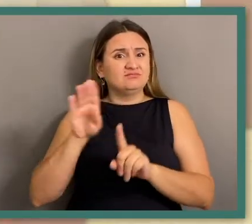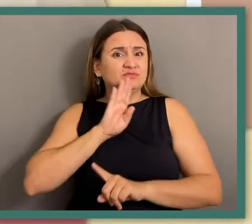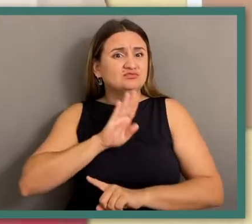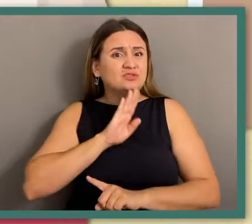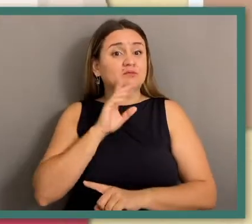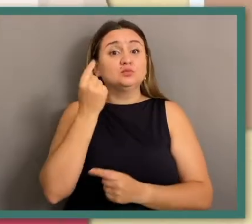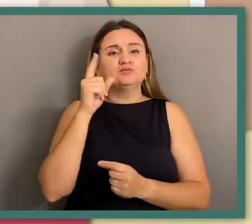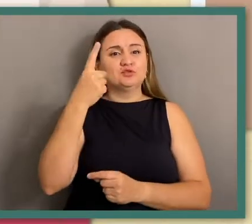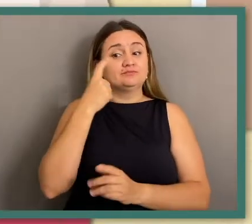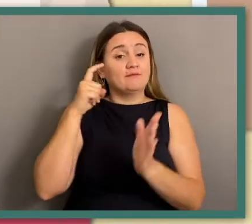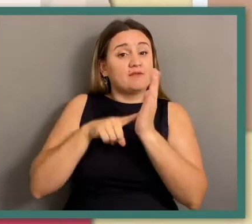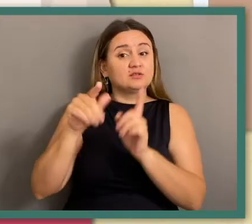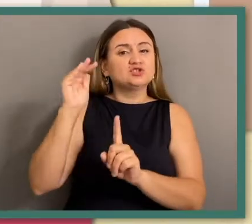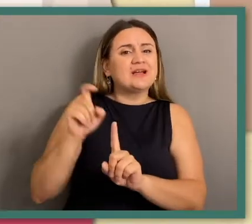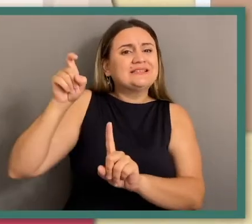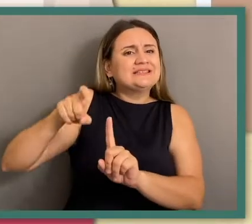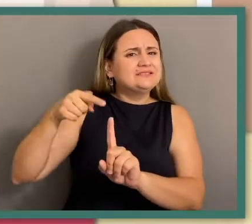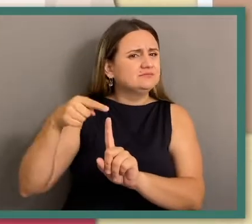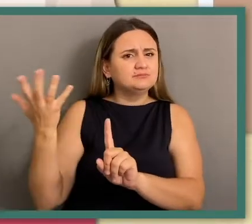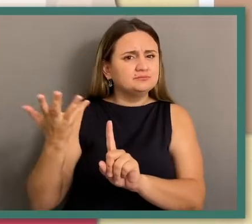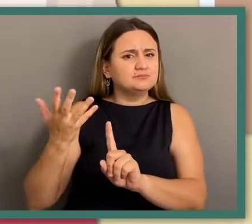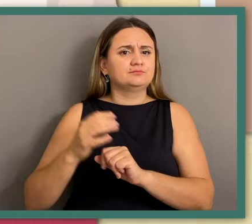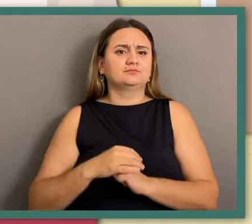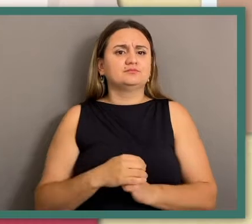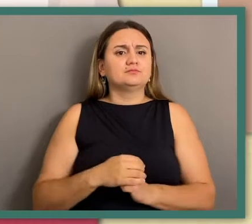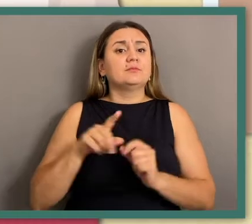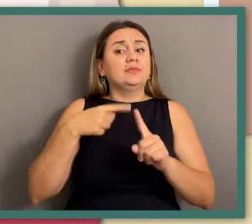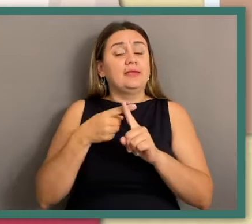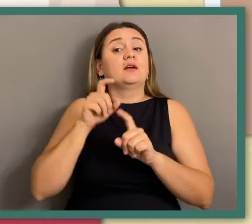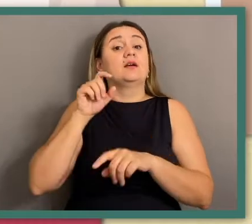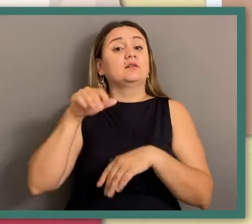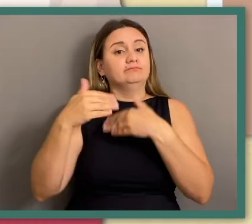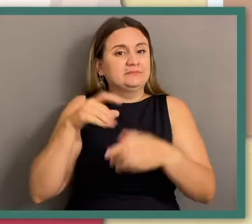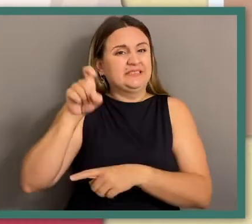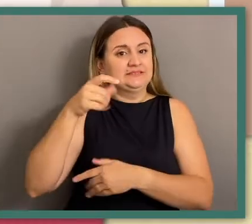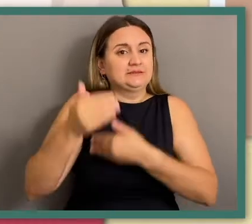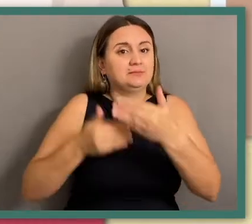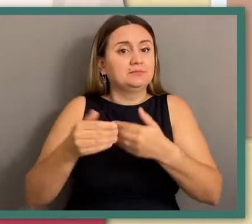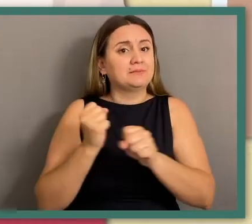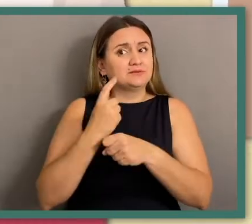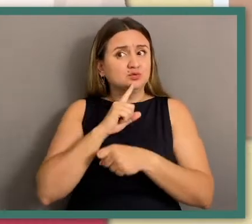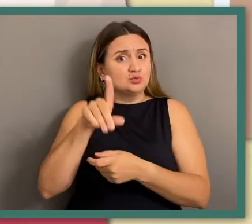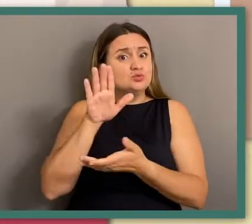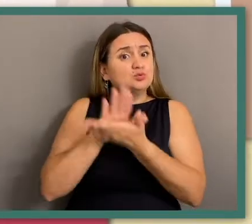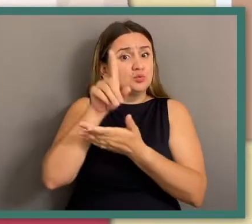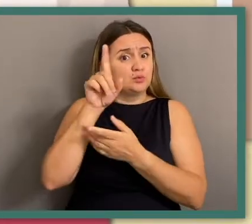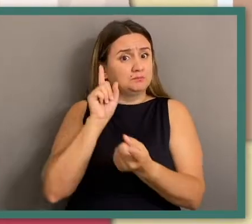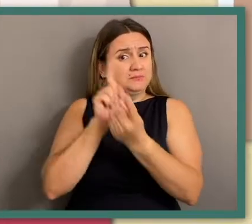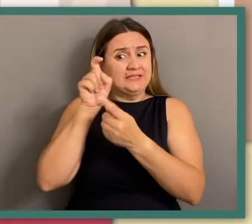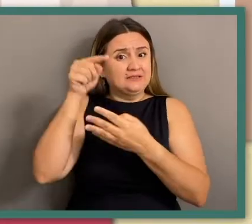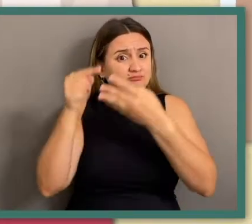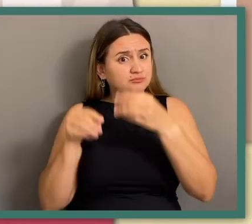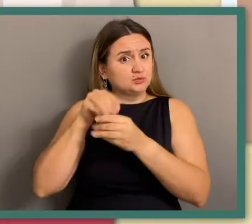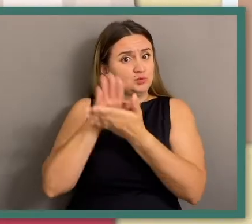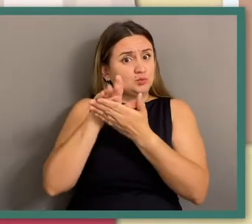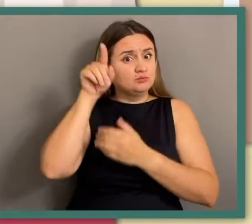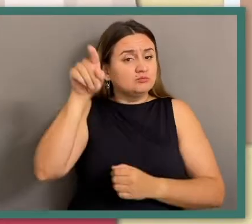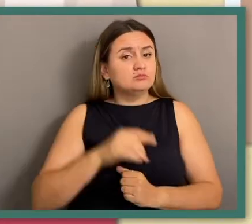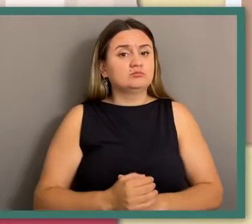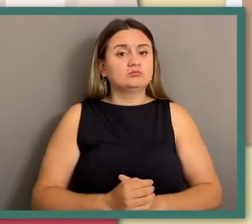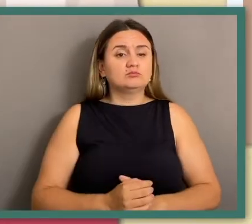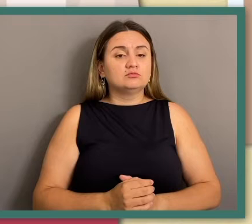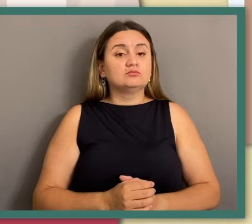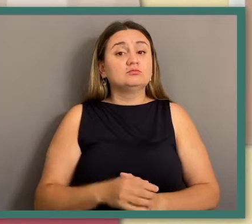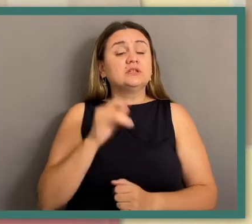to reduce these frustrations is to first identify your child's needs, and then take necessary steps to ensure those needs are being met